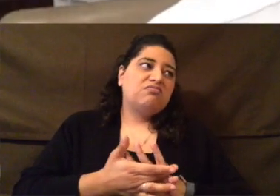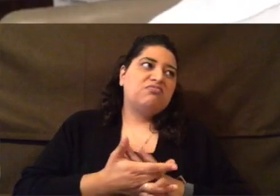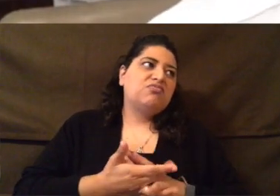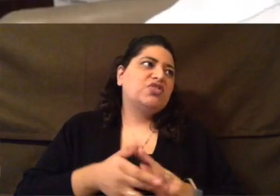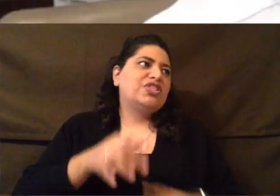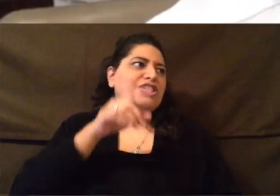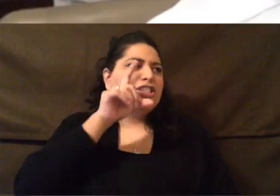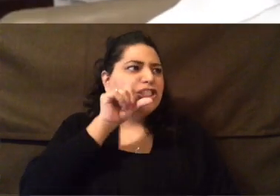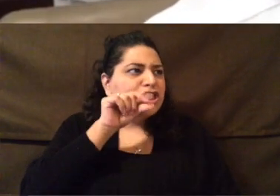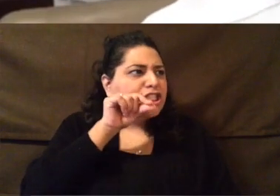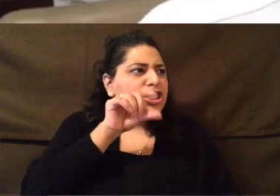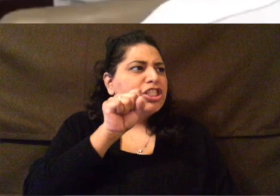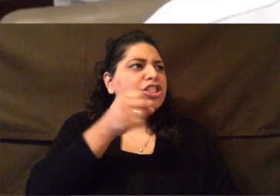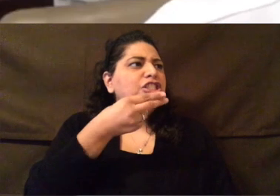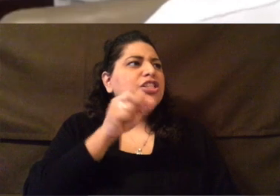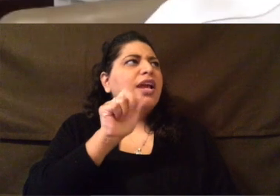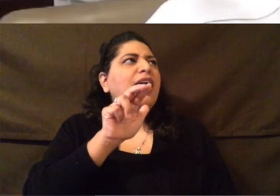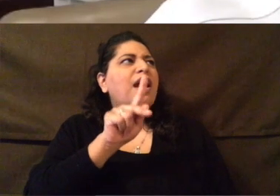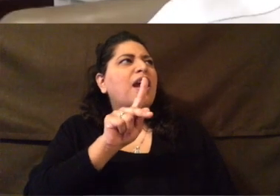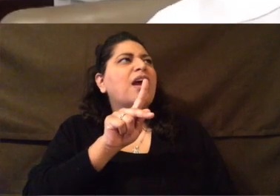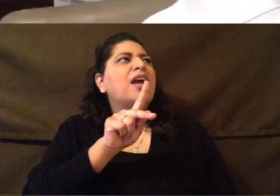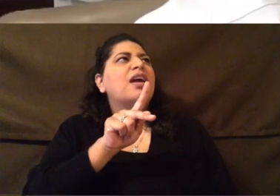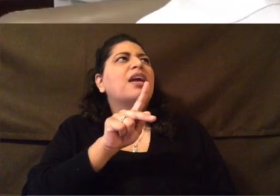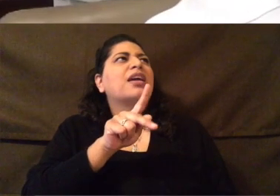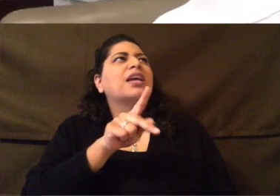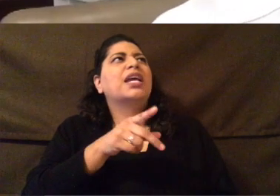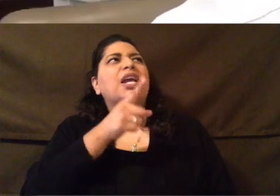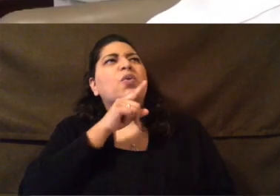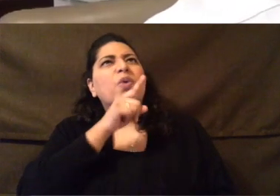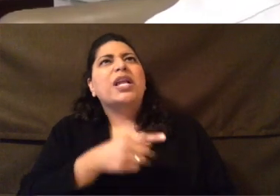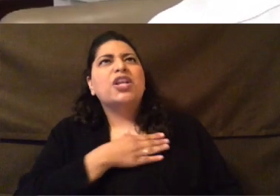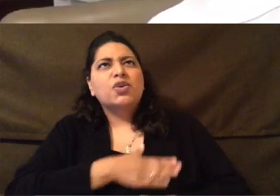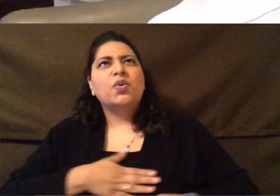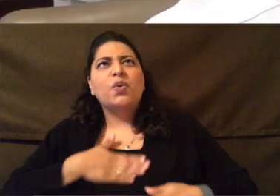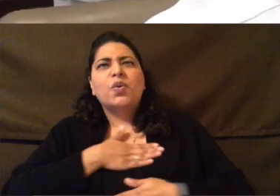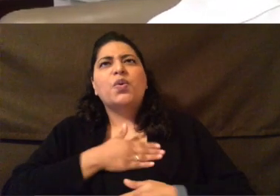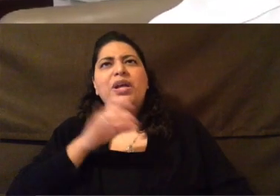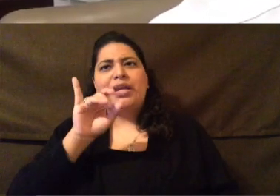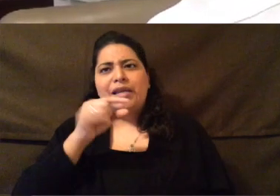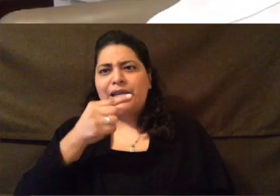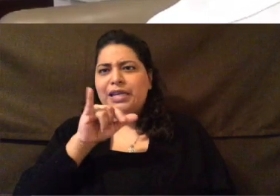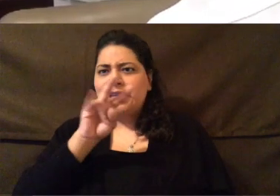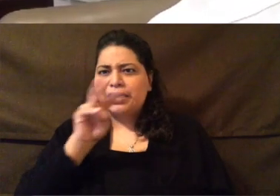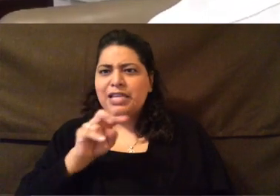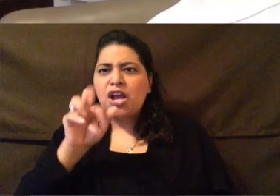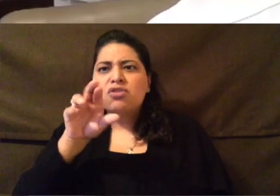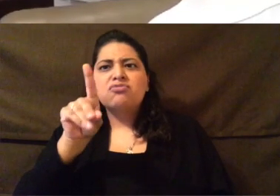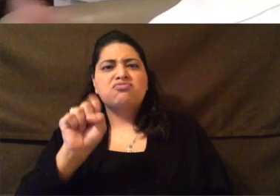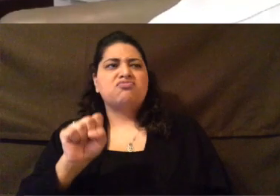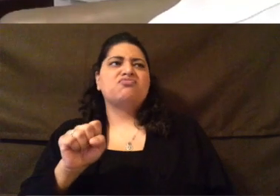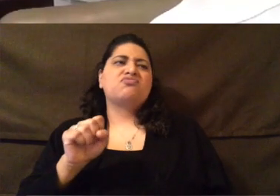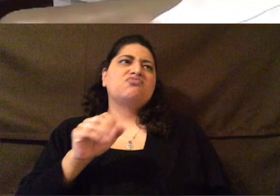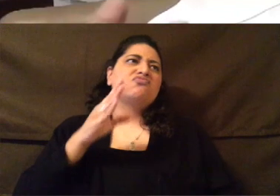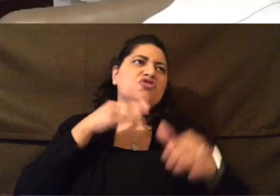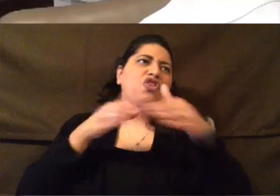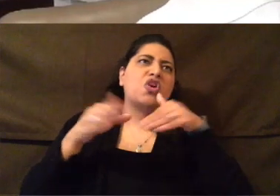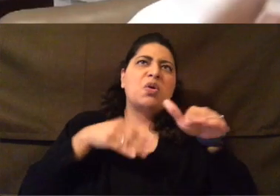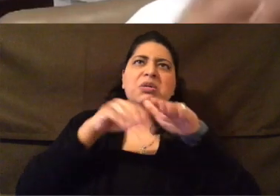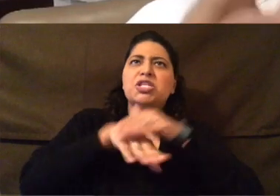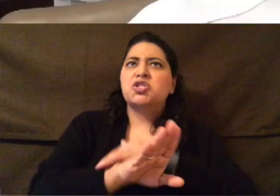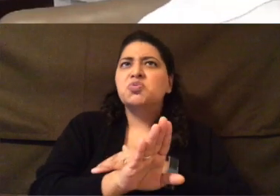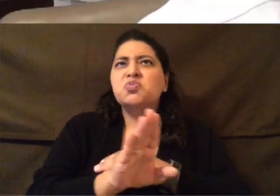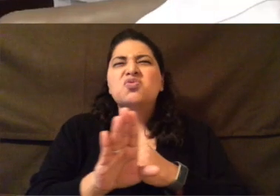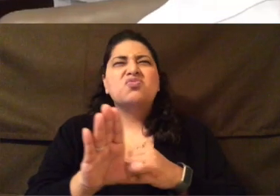eat Chicken Shack, used to be on Leopard, we'd love to have gizzards, or whether we walk into